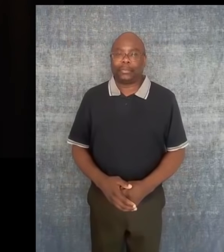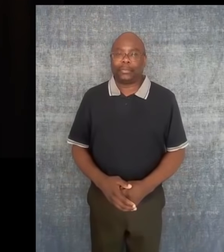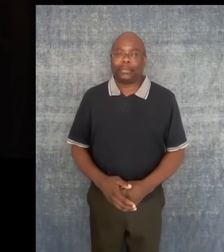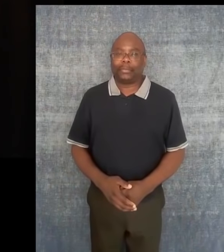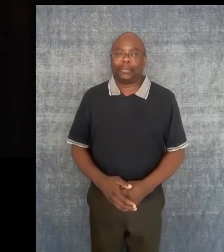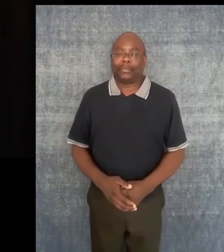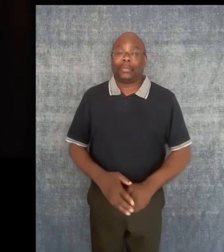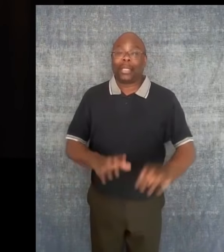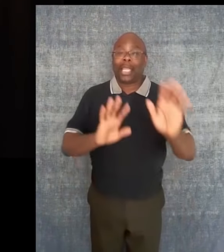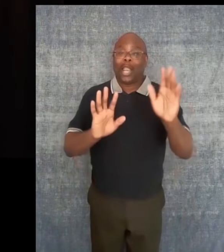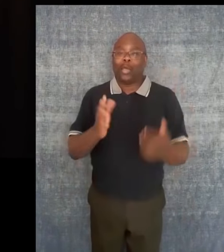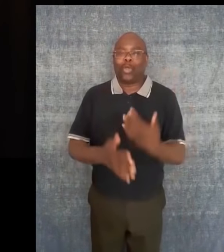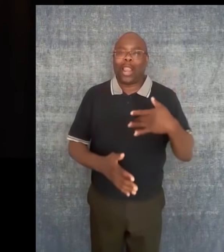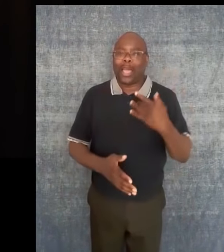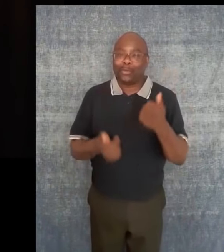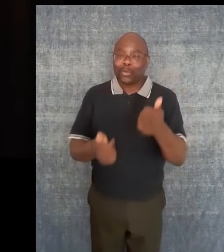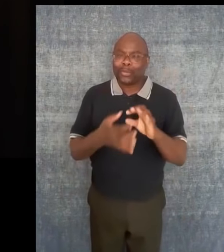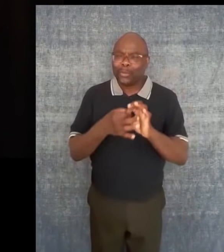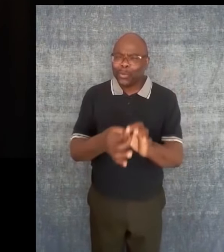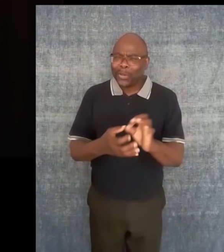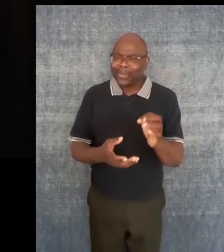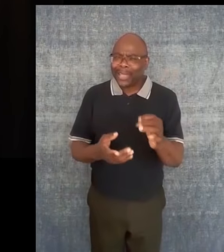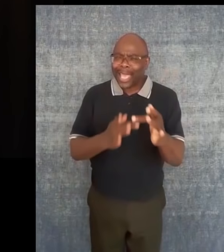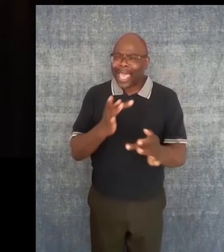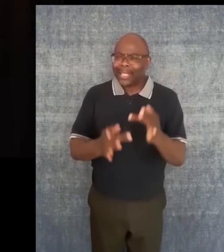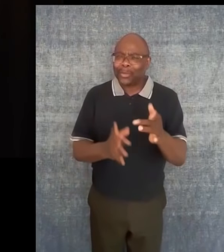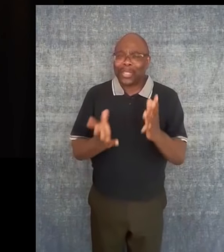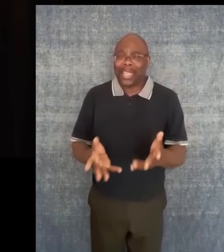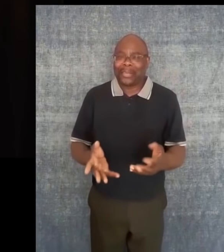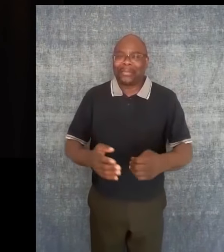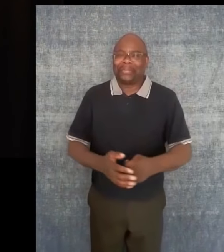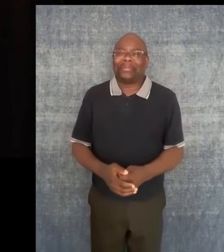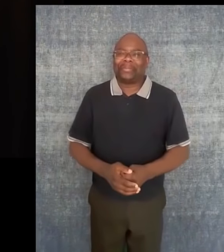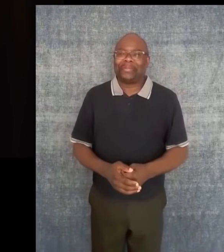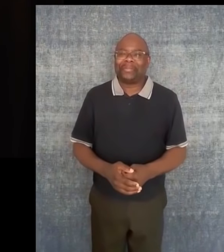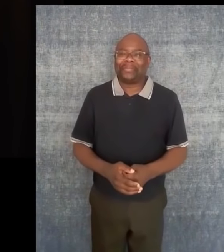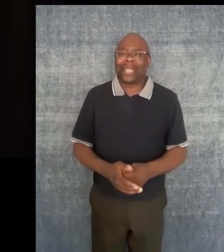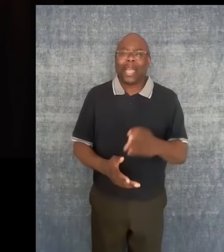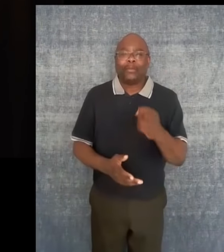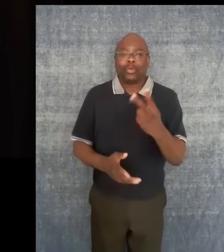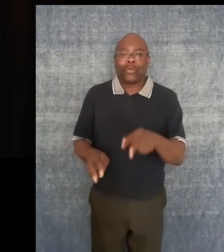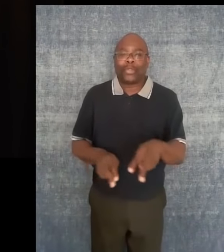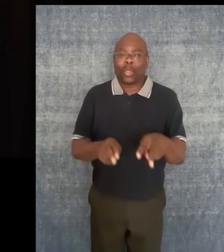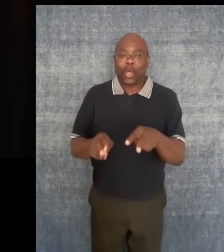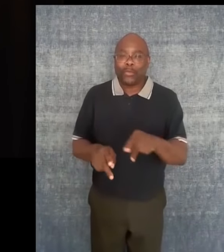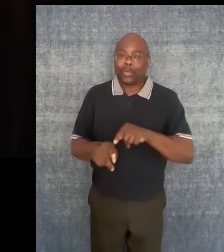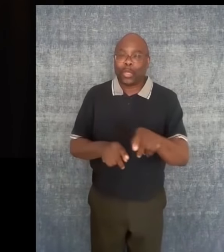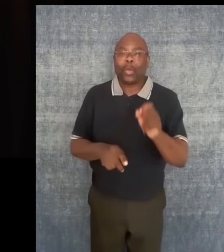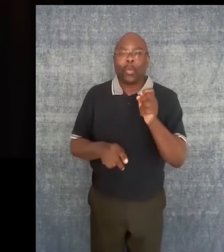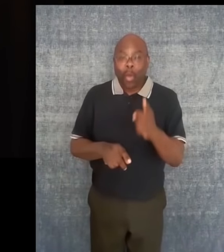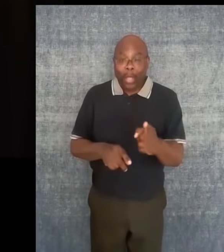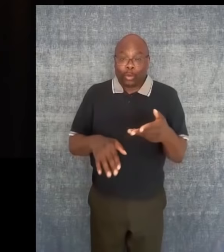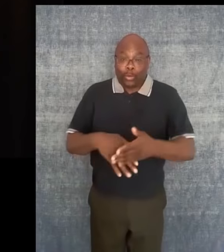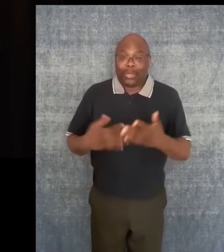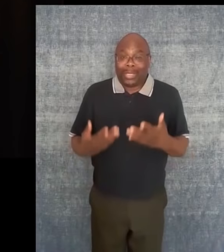Hello, New Life. It's great to be with you virtually again today. And we've got two videos for you this week. One is the one